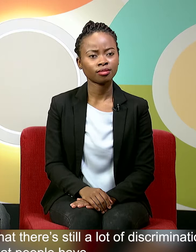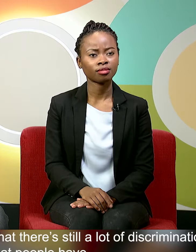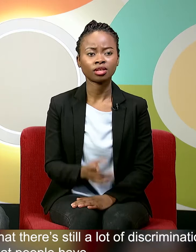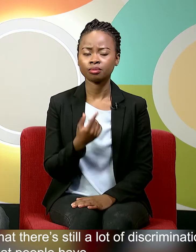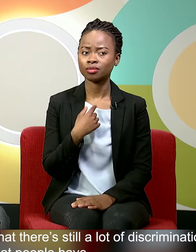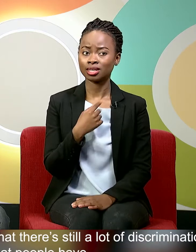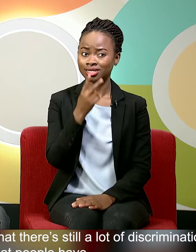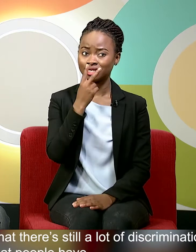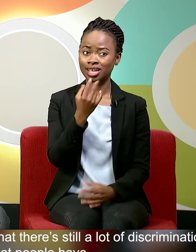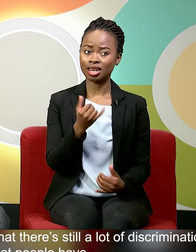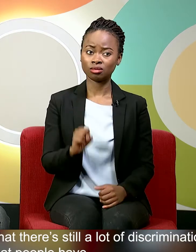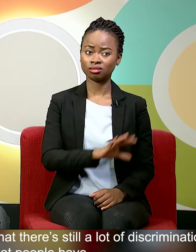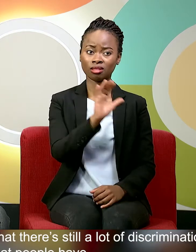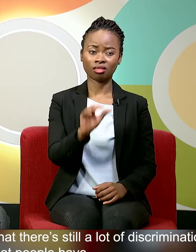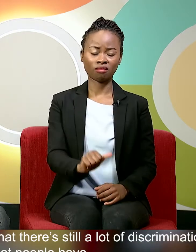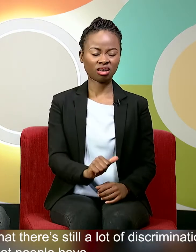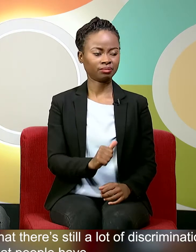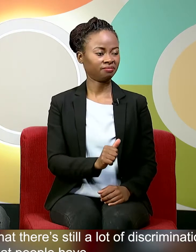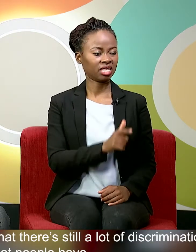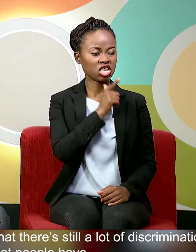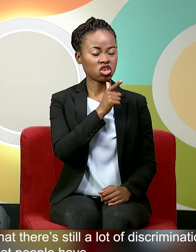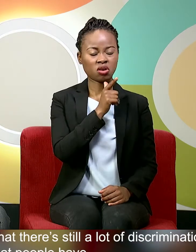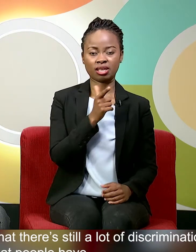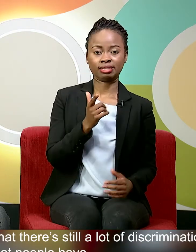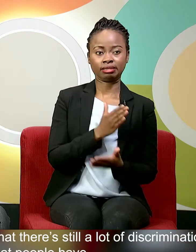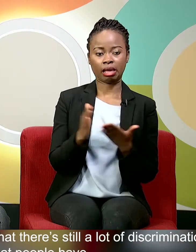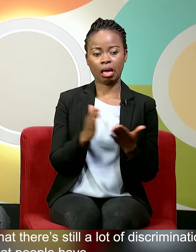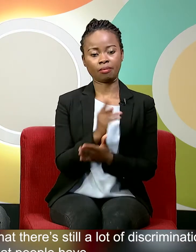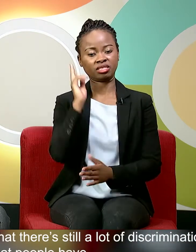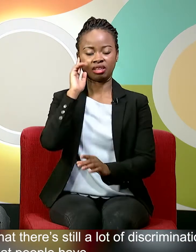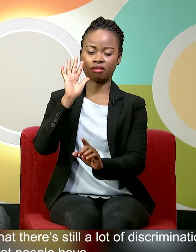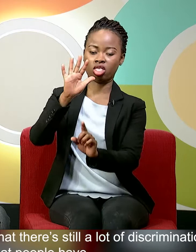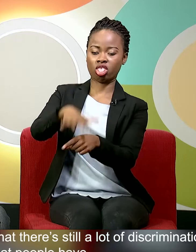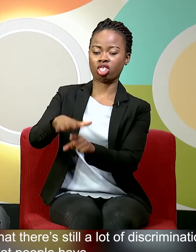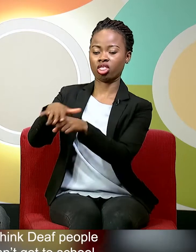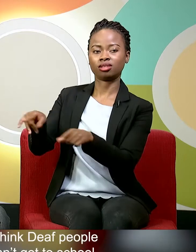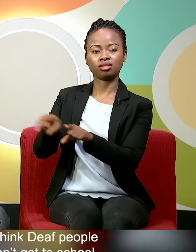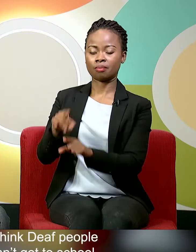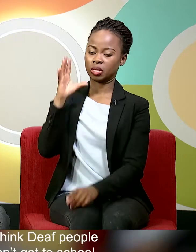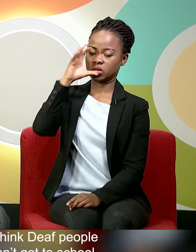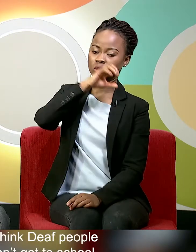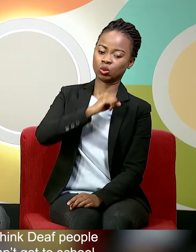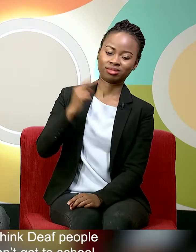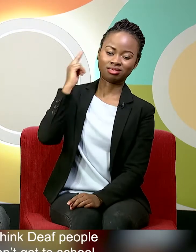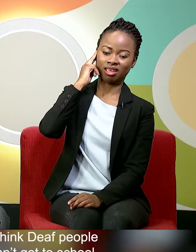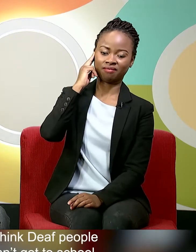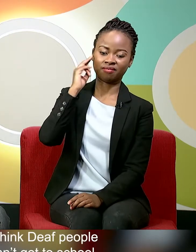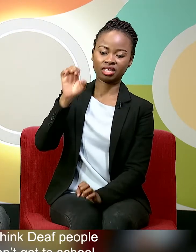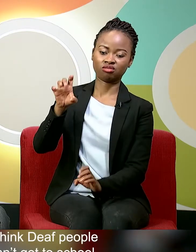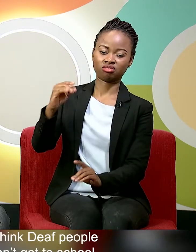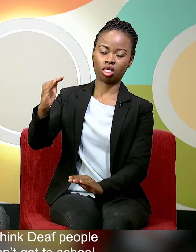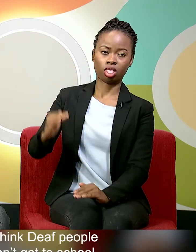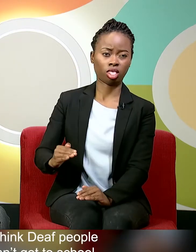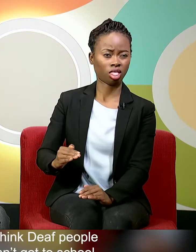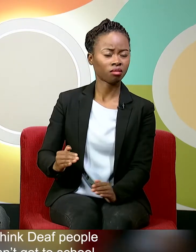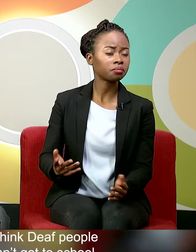Ho bonala go kgethollo e ntse e le ngata, especially the misconceptions also tse leng batho ba na le tsona. Taba ena ya